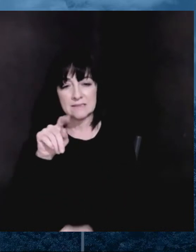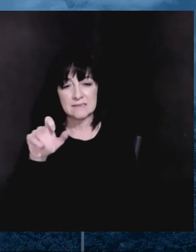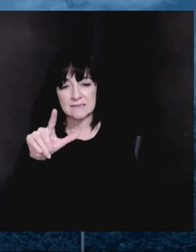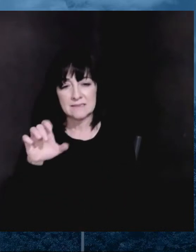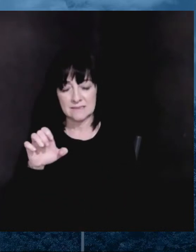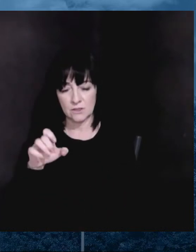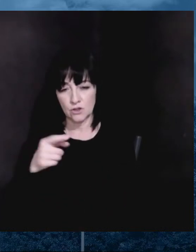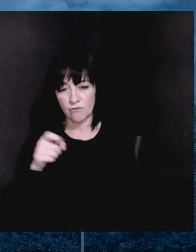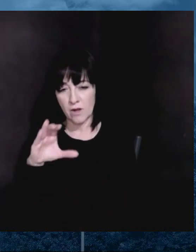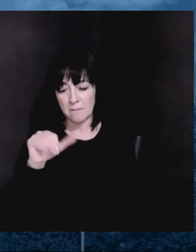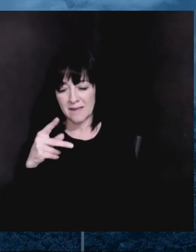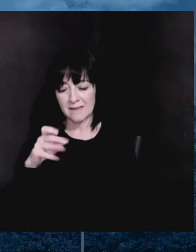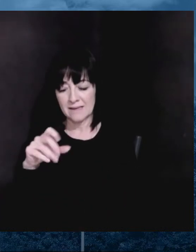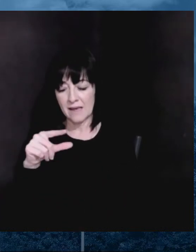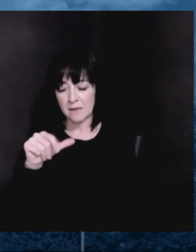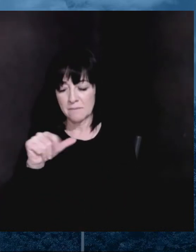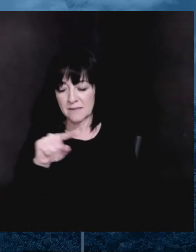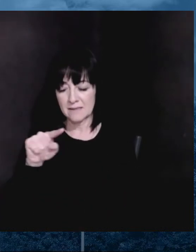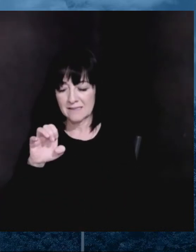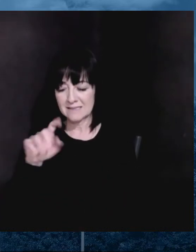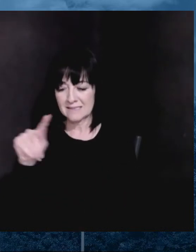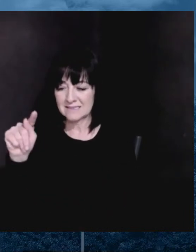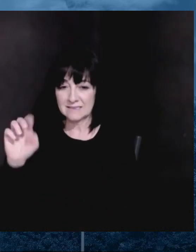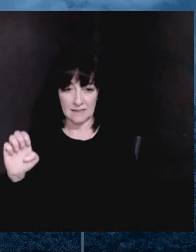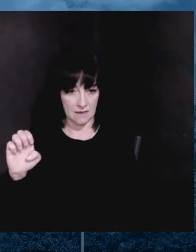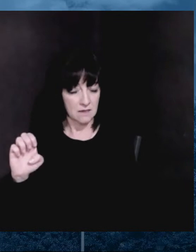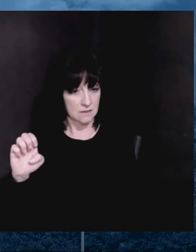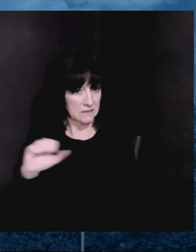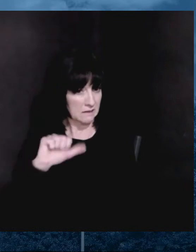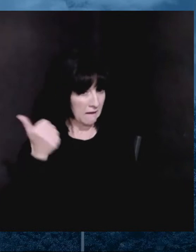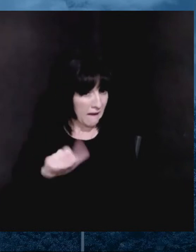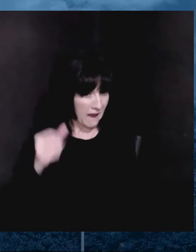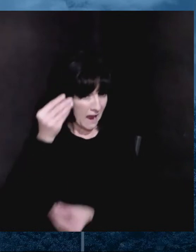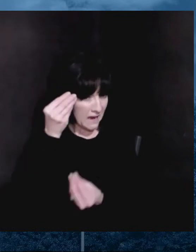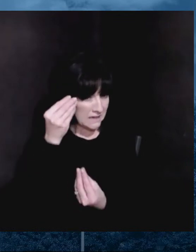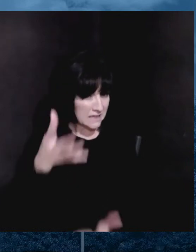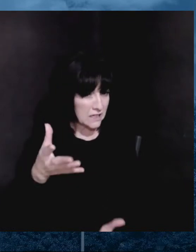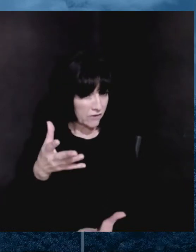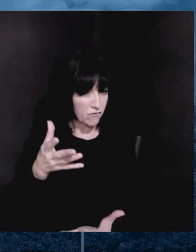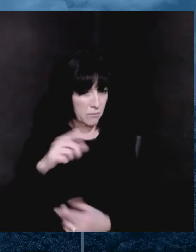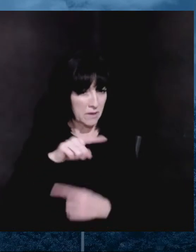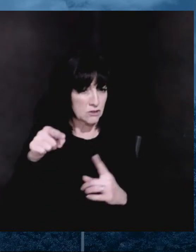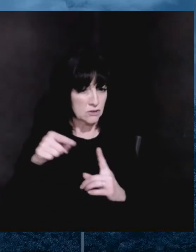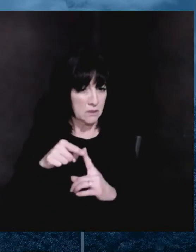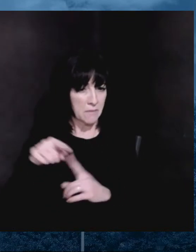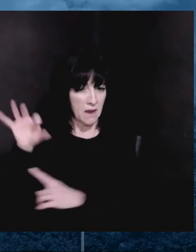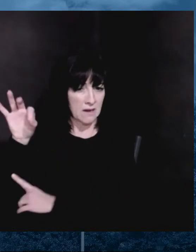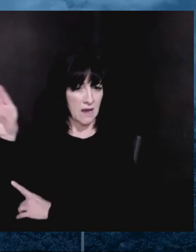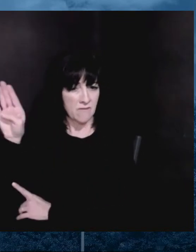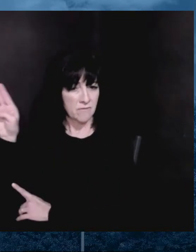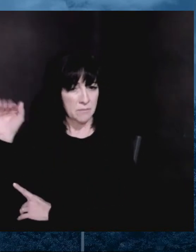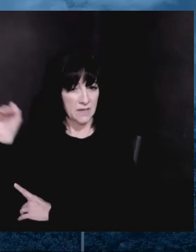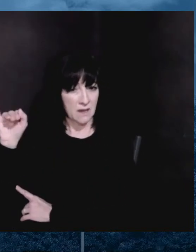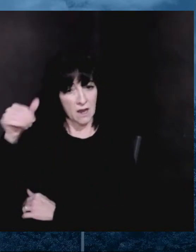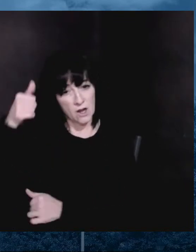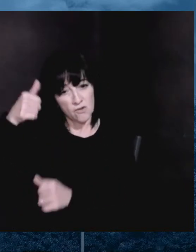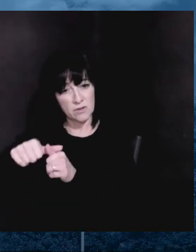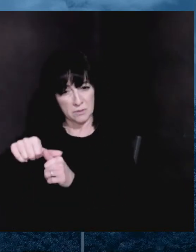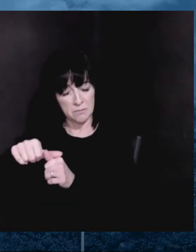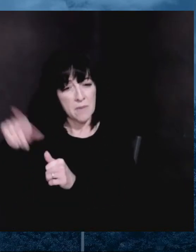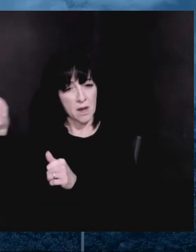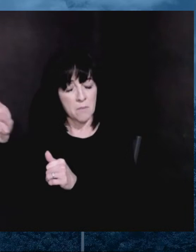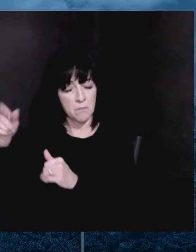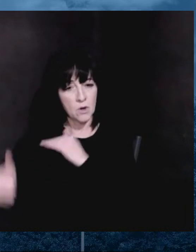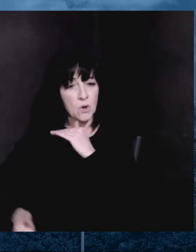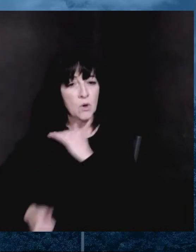is there any further information from the FBI that warned of an armed protest in the state capitol? Do you know who's behind the protest, and